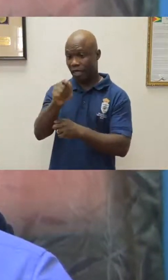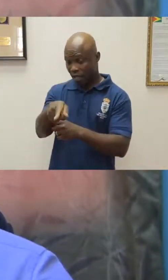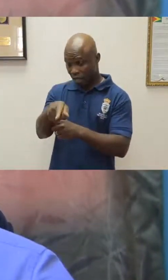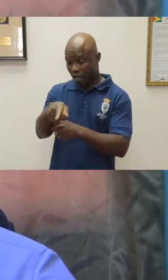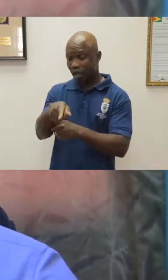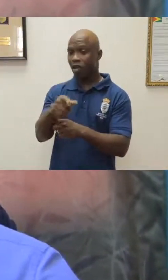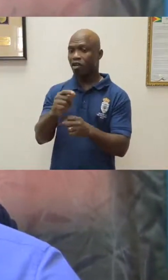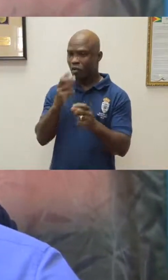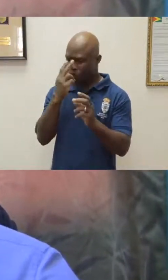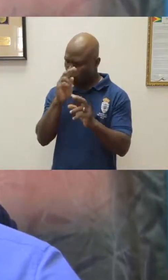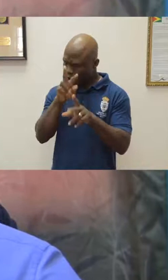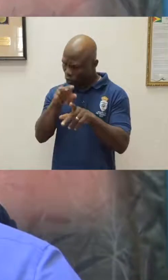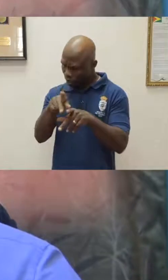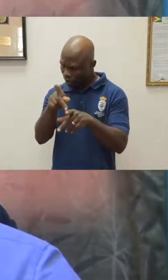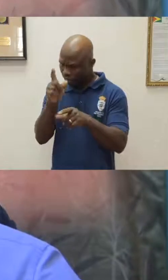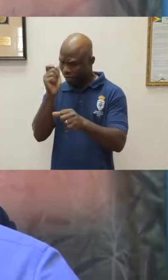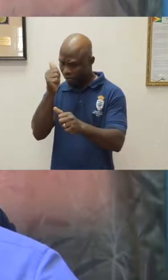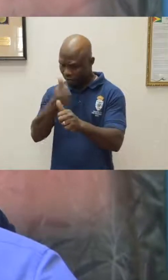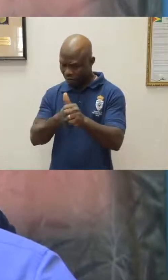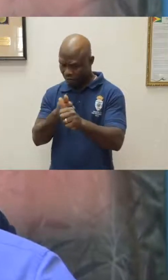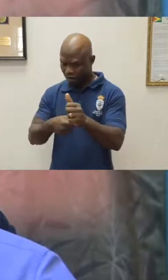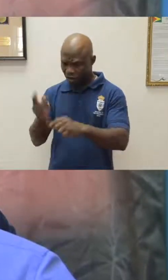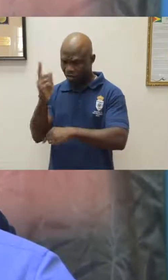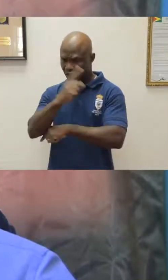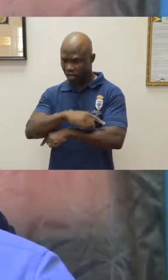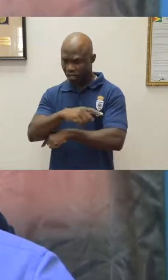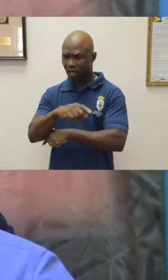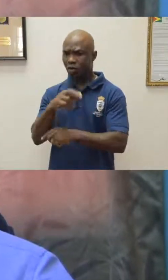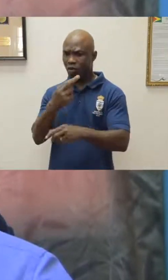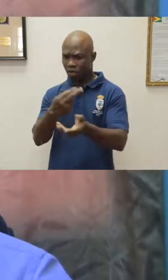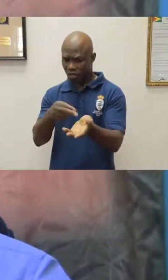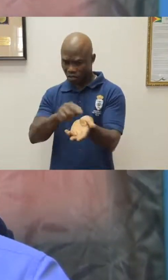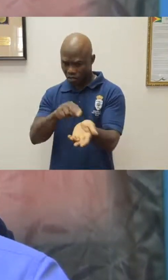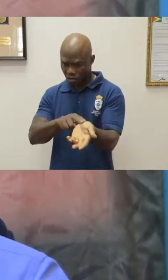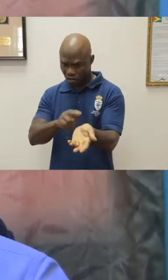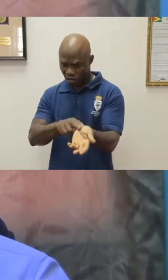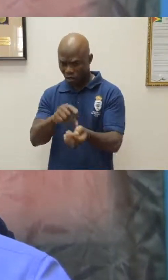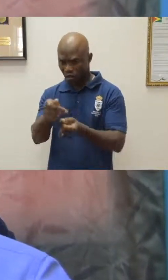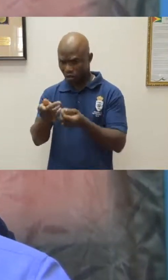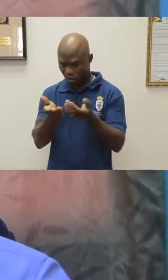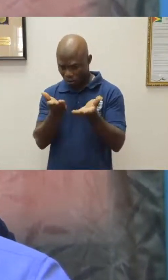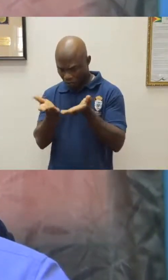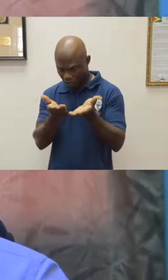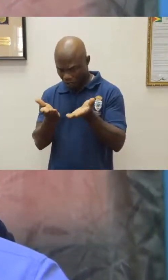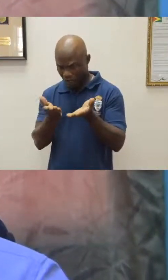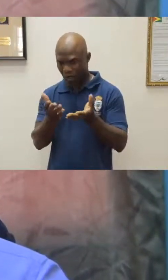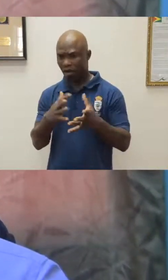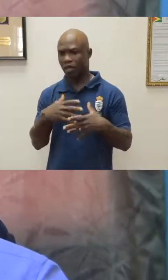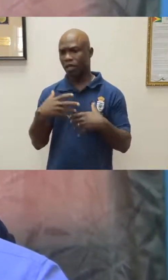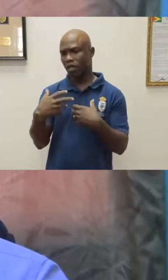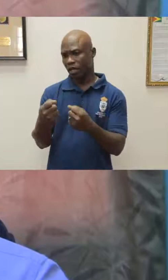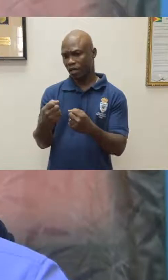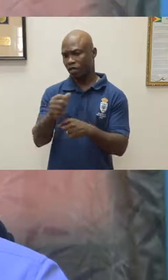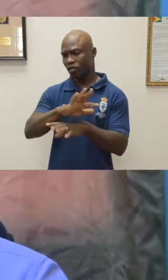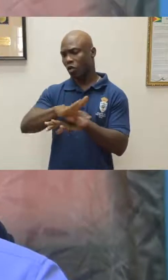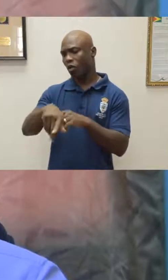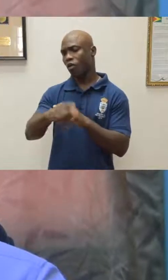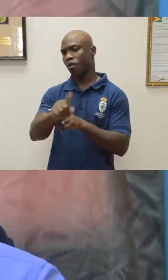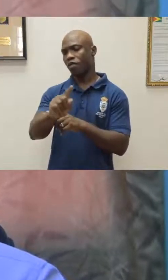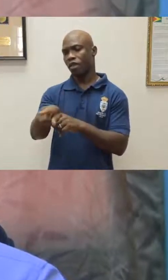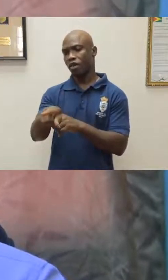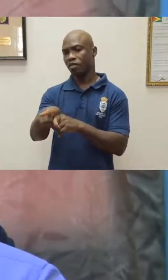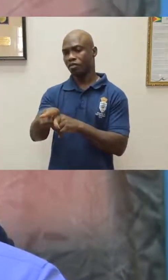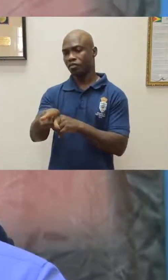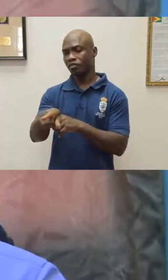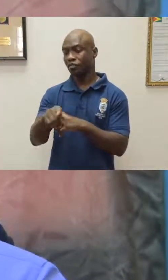will provide the highest level of medical care to all patients at the facility. Institutional isolation.